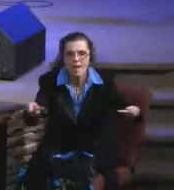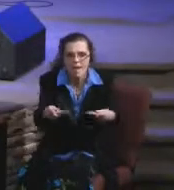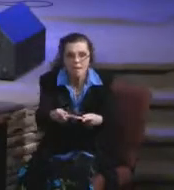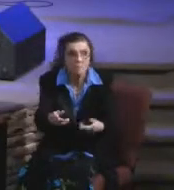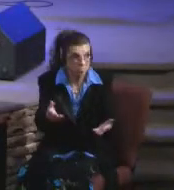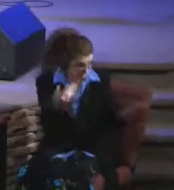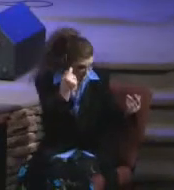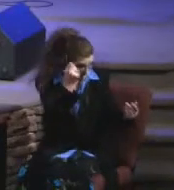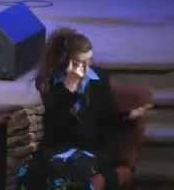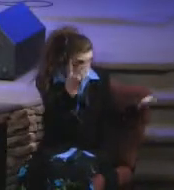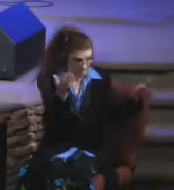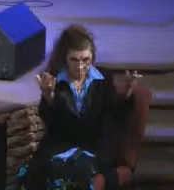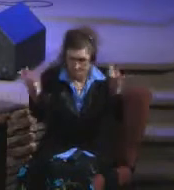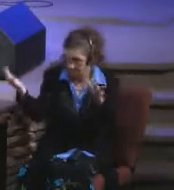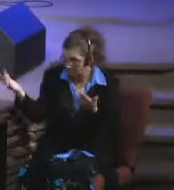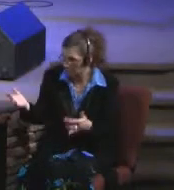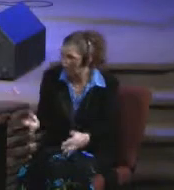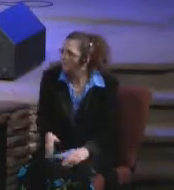with me?